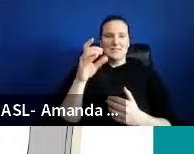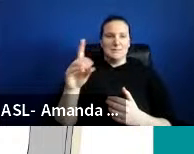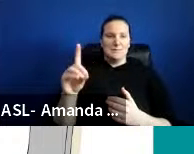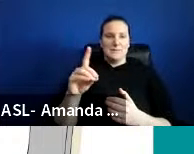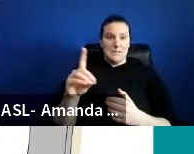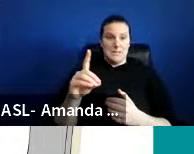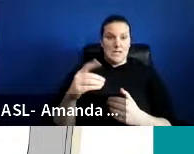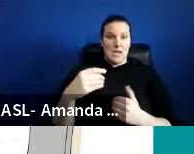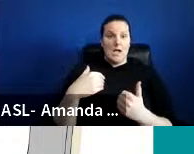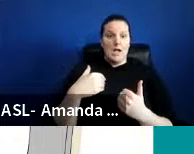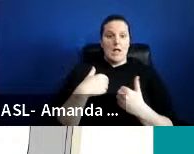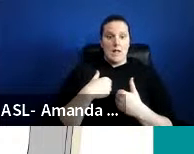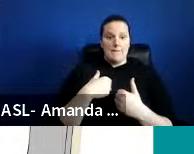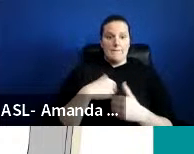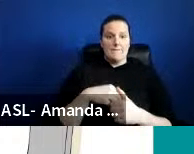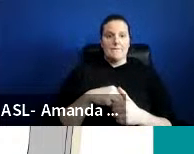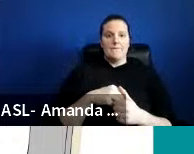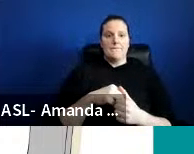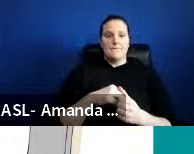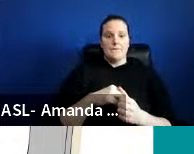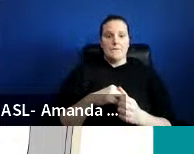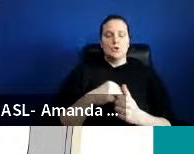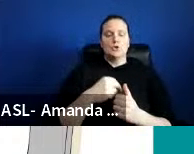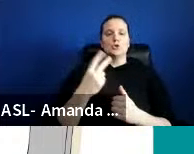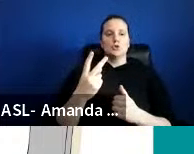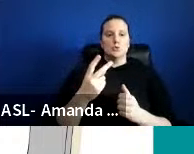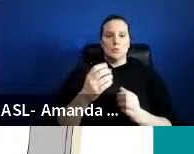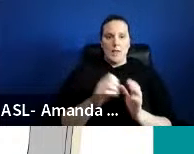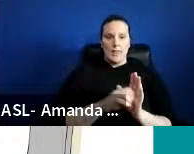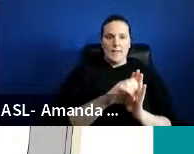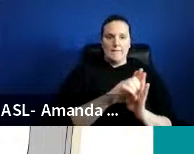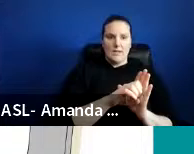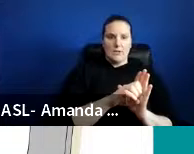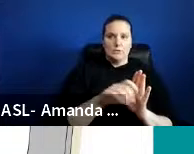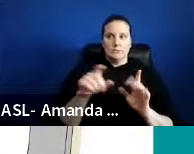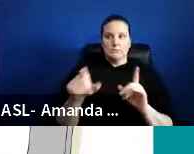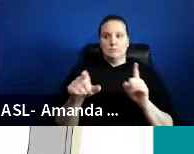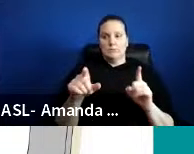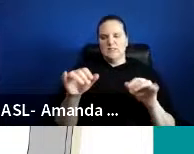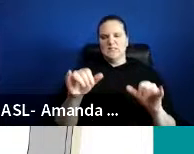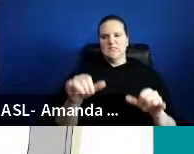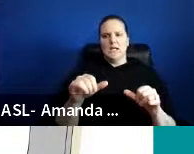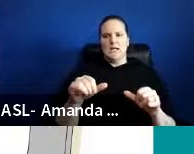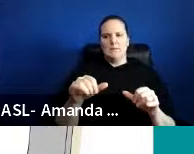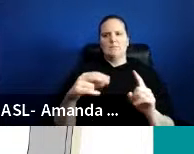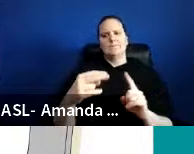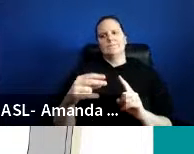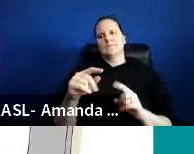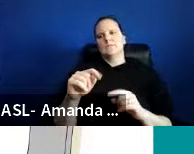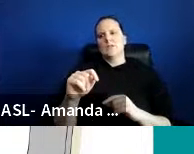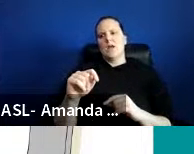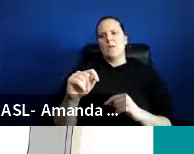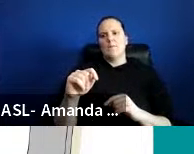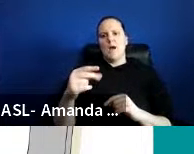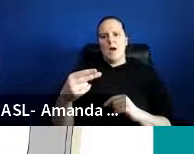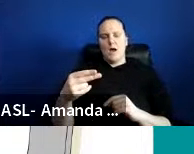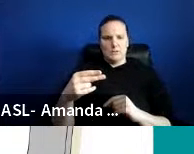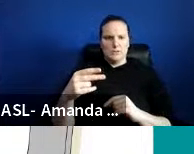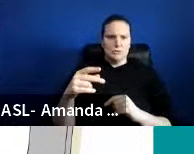there are 2 elevators, but they're on the same side of Tomahawk Drive. So they're essentially on the same block, if